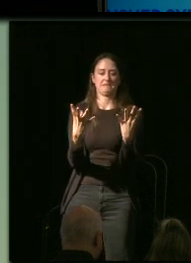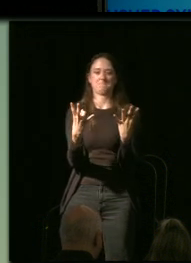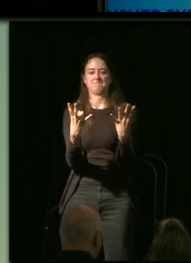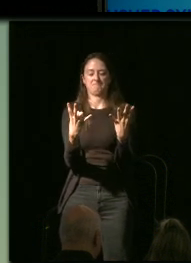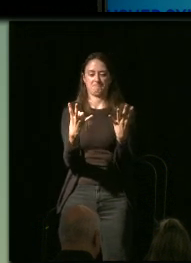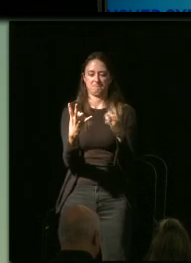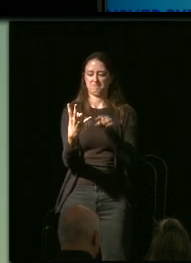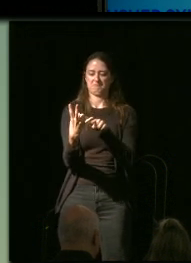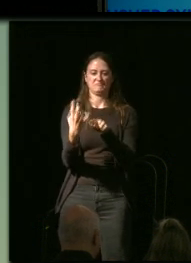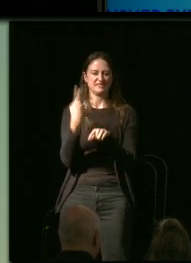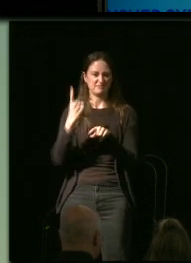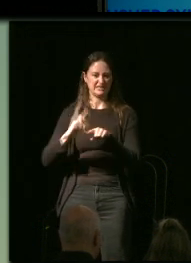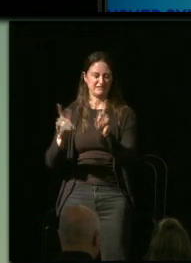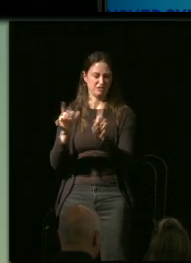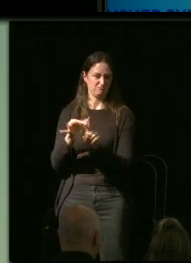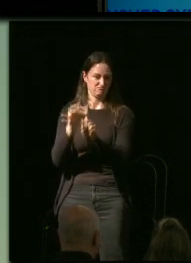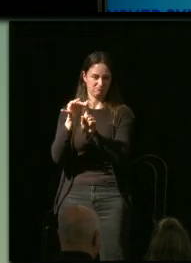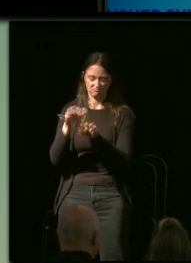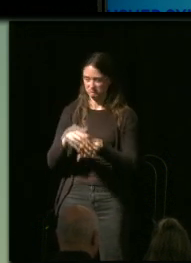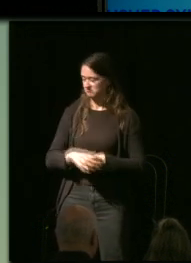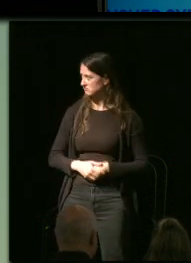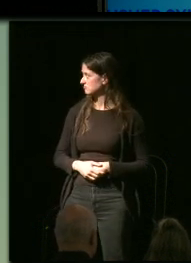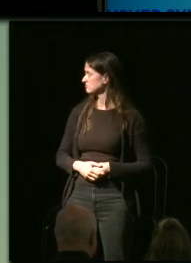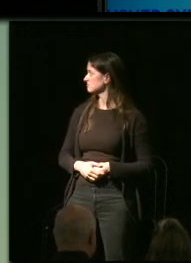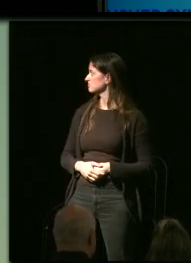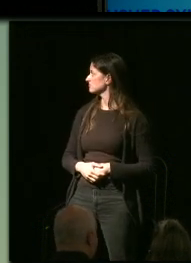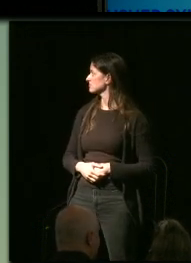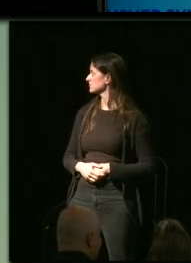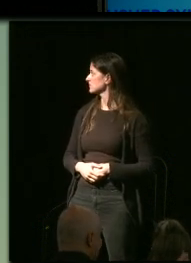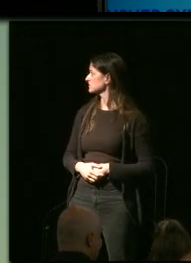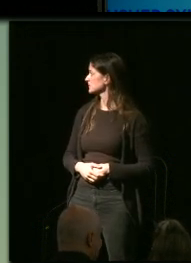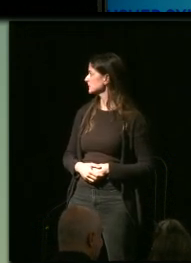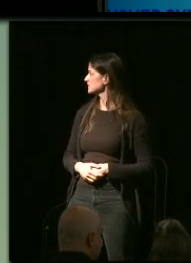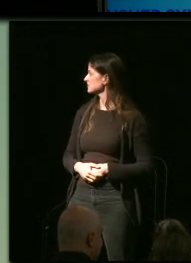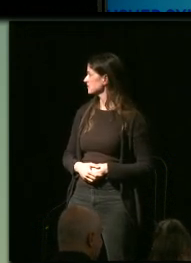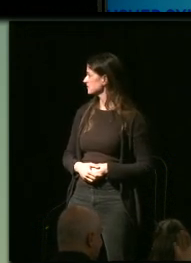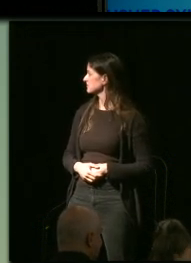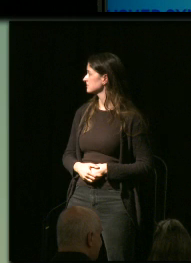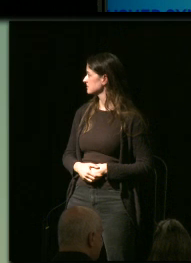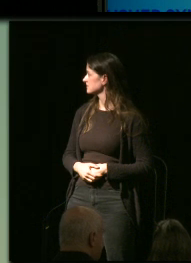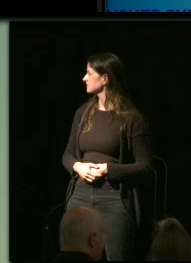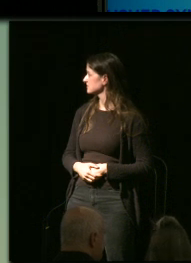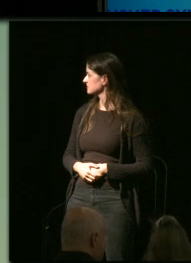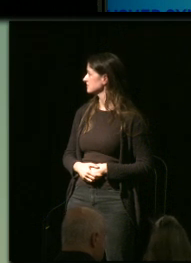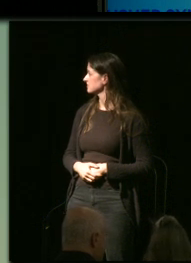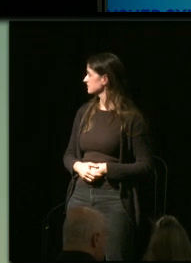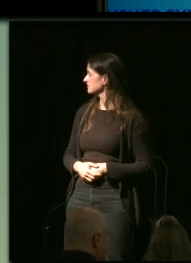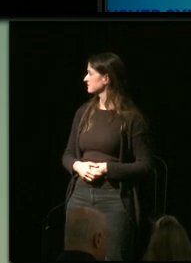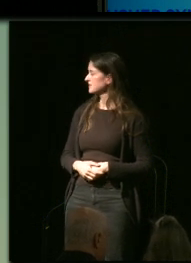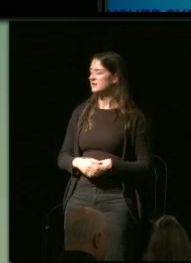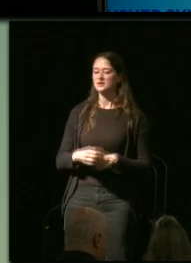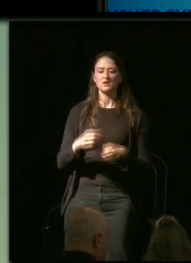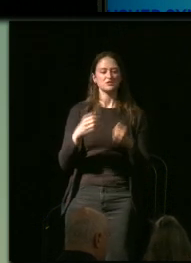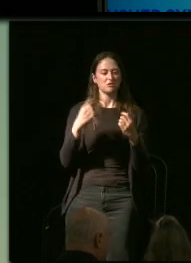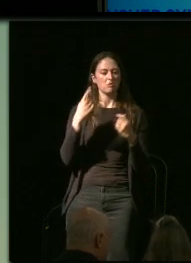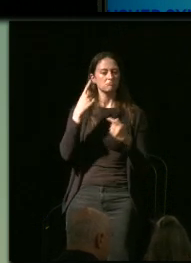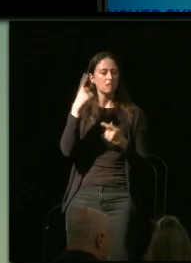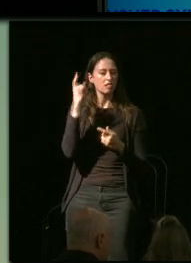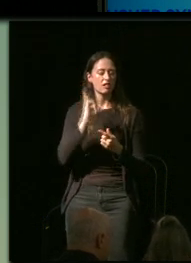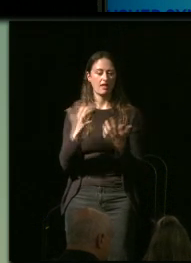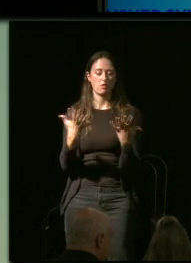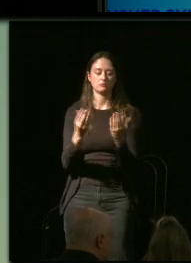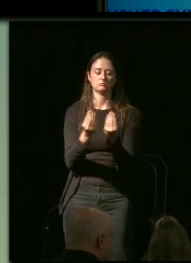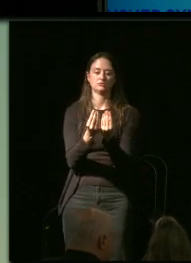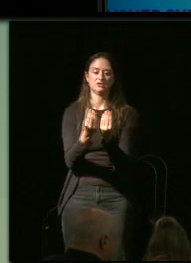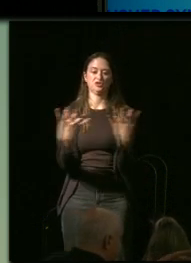for a pathogenic variant, it says the "at" ran away. So that sentence doesn't mean anything. Or if you're